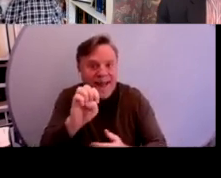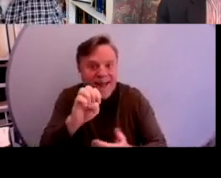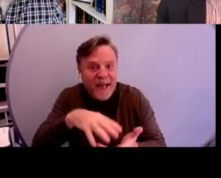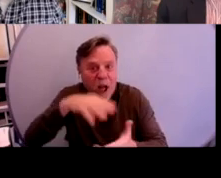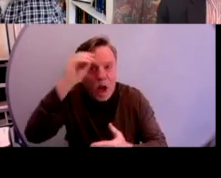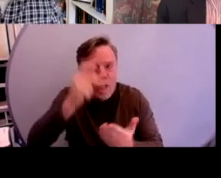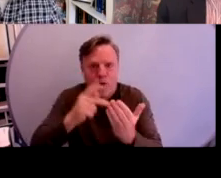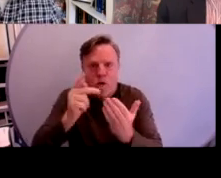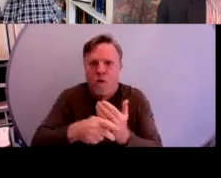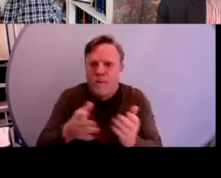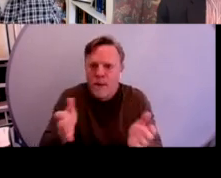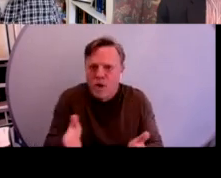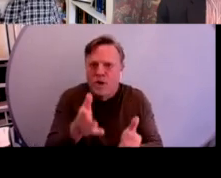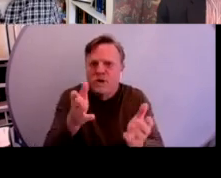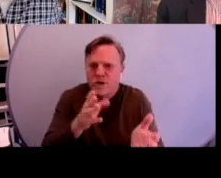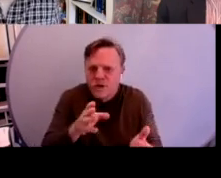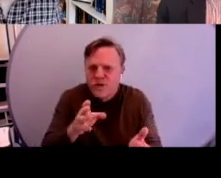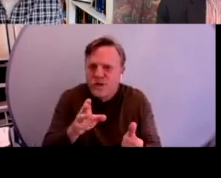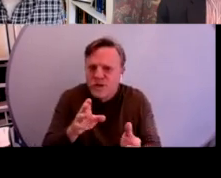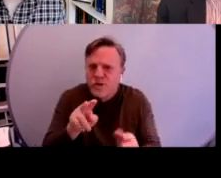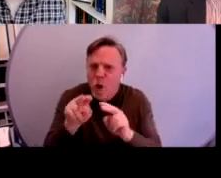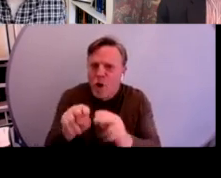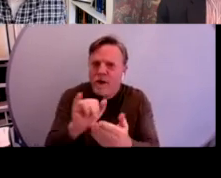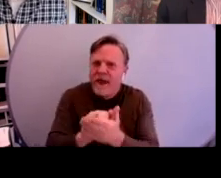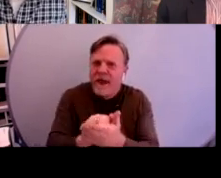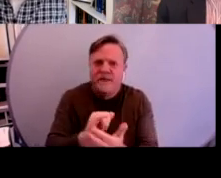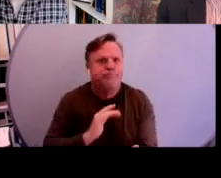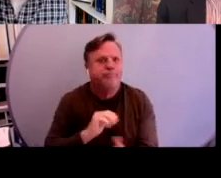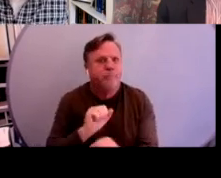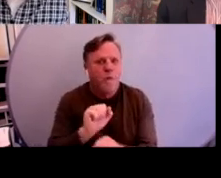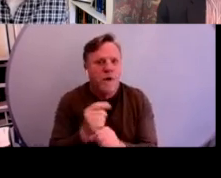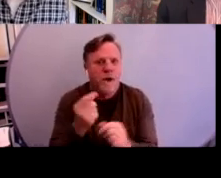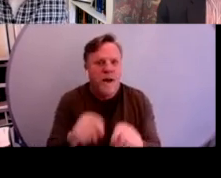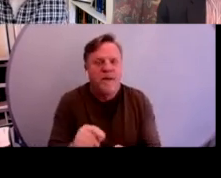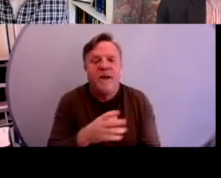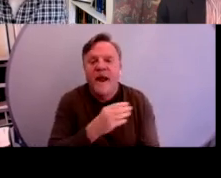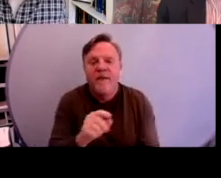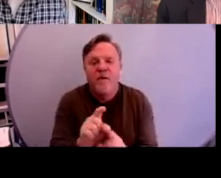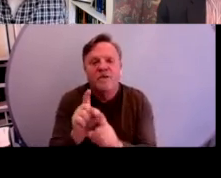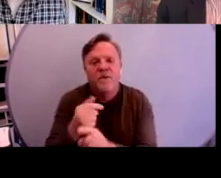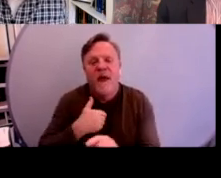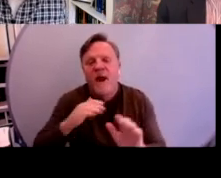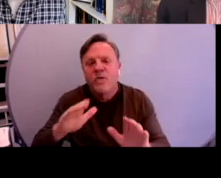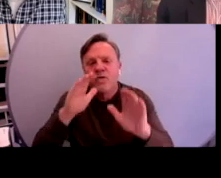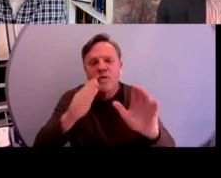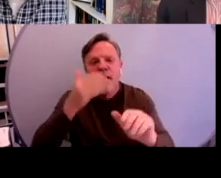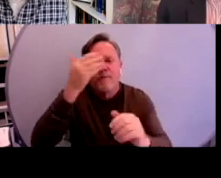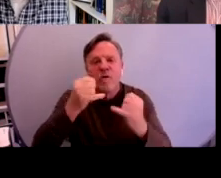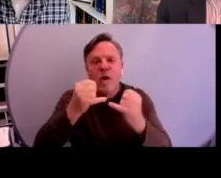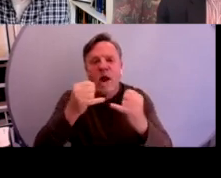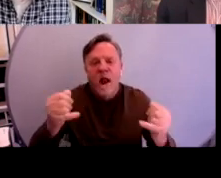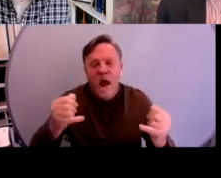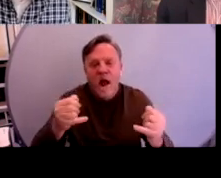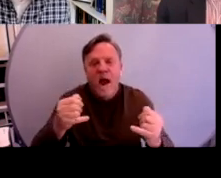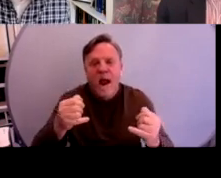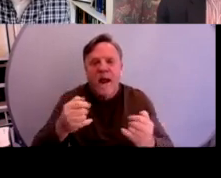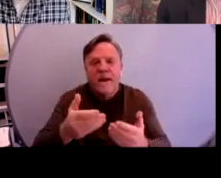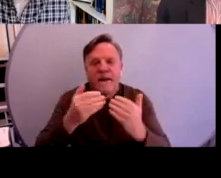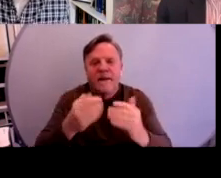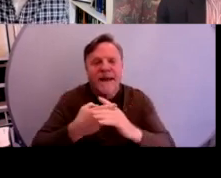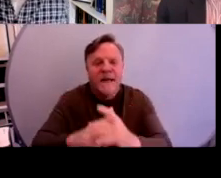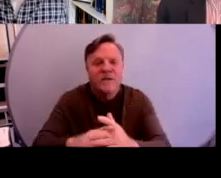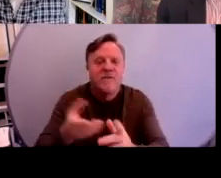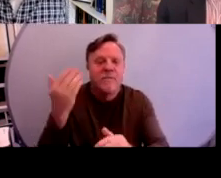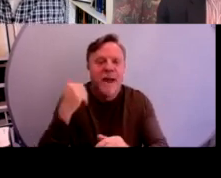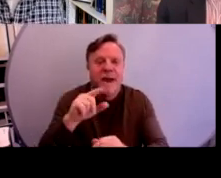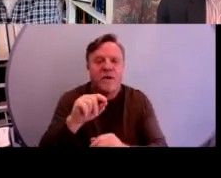you to check that out. There's some neat work happening there. And they also had a really great frontline initiative back in August of 22